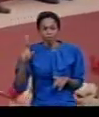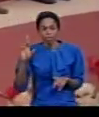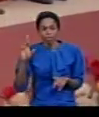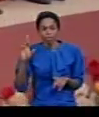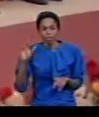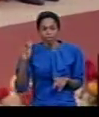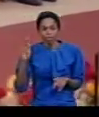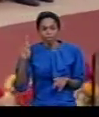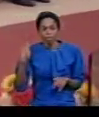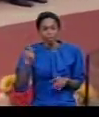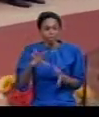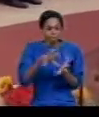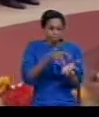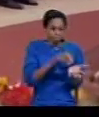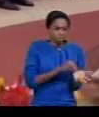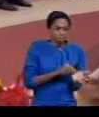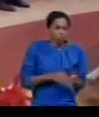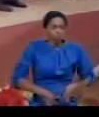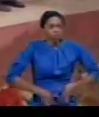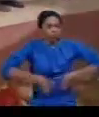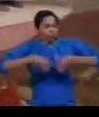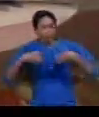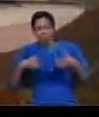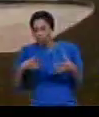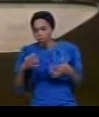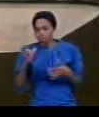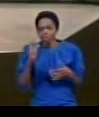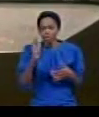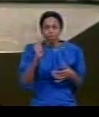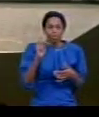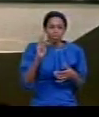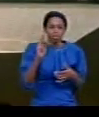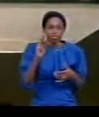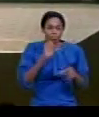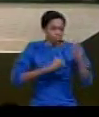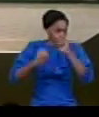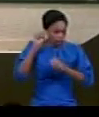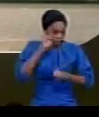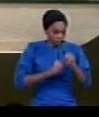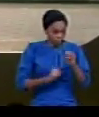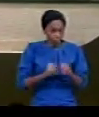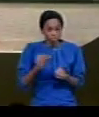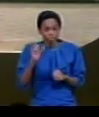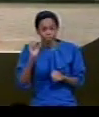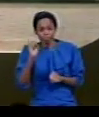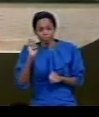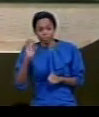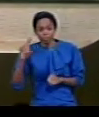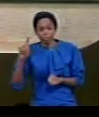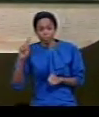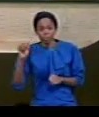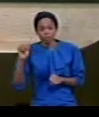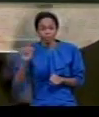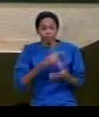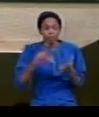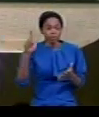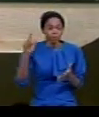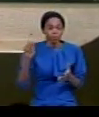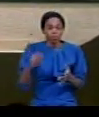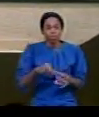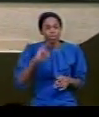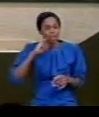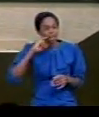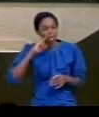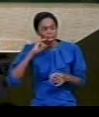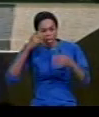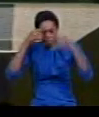seditions, heresies. Verse 21, it says envies, murders, drunkenness, revelings,